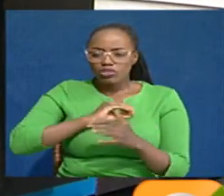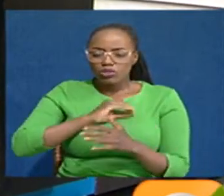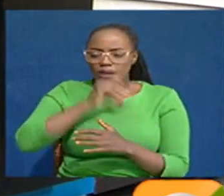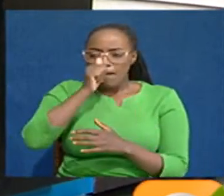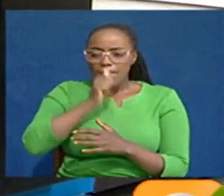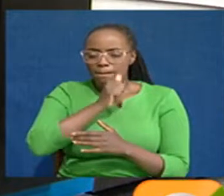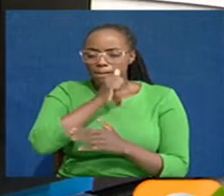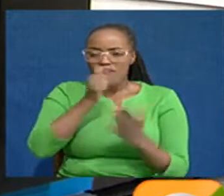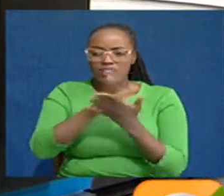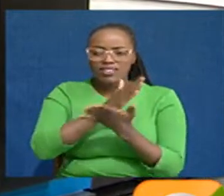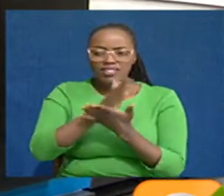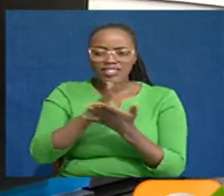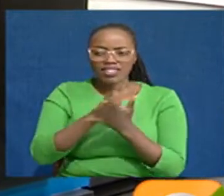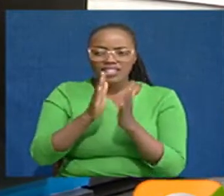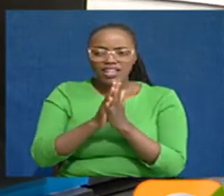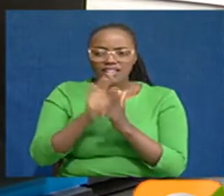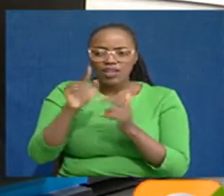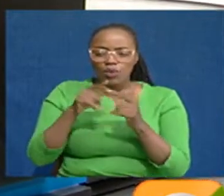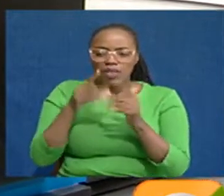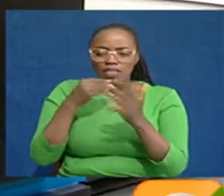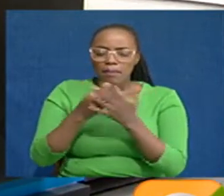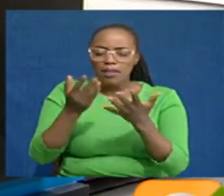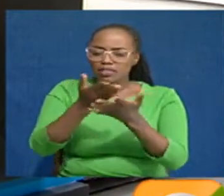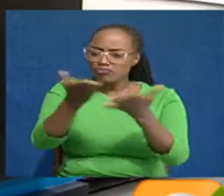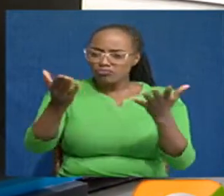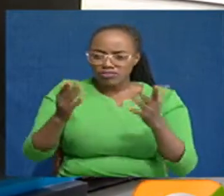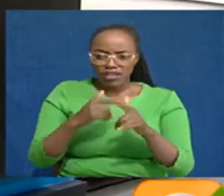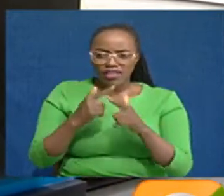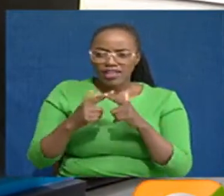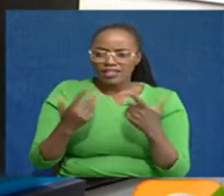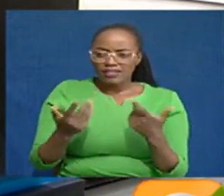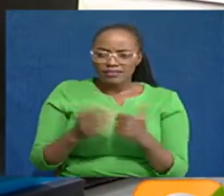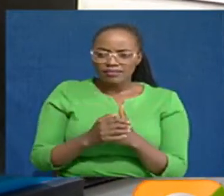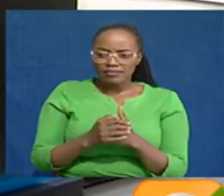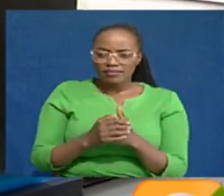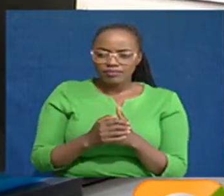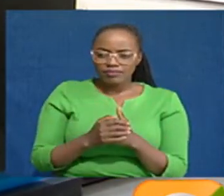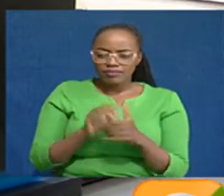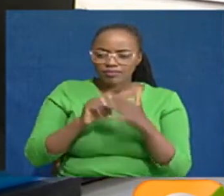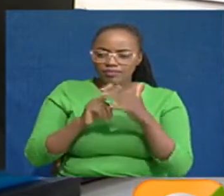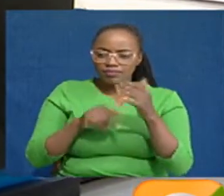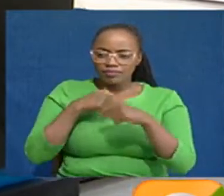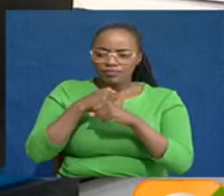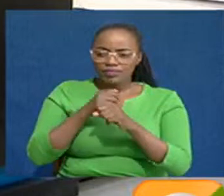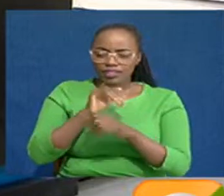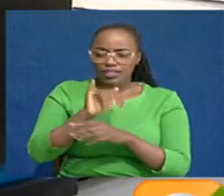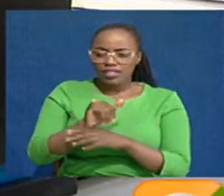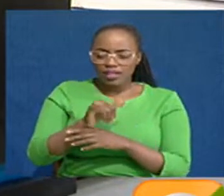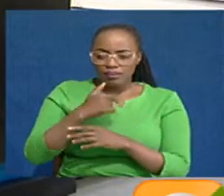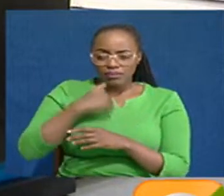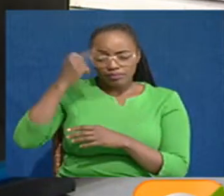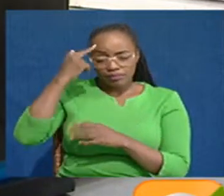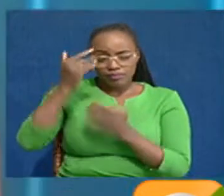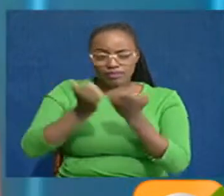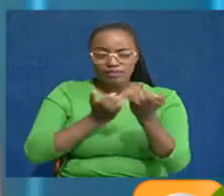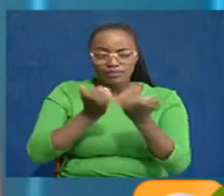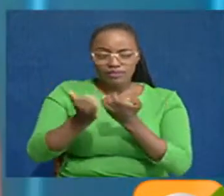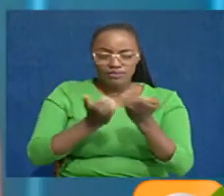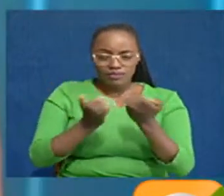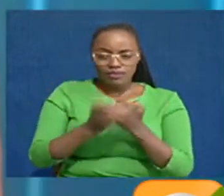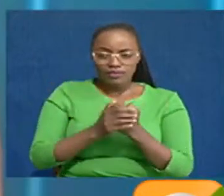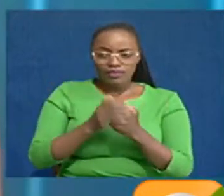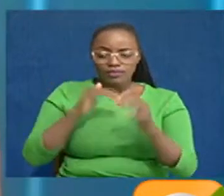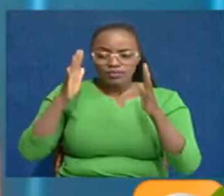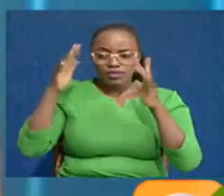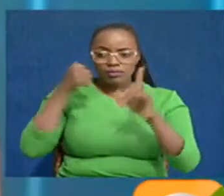sector? And when this money is out there, what does that mean for you? Well, I think for businesses, it has a